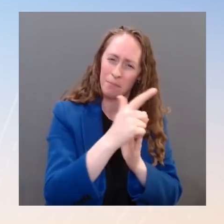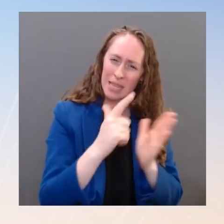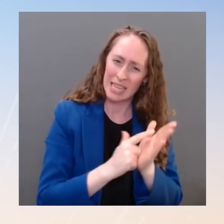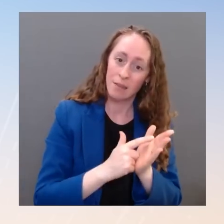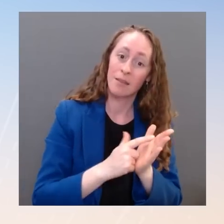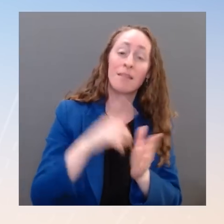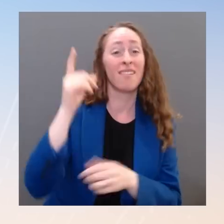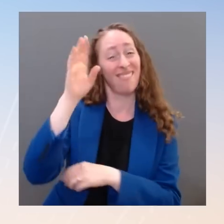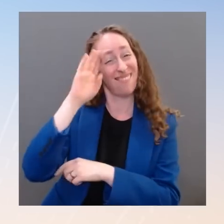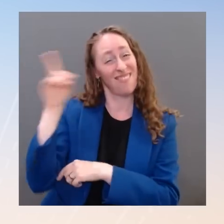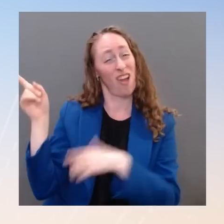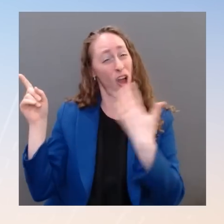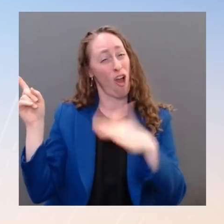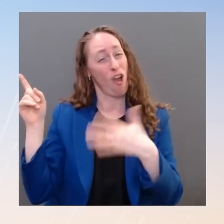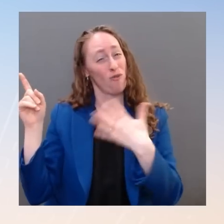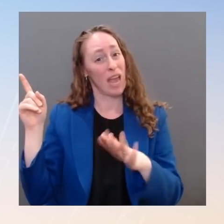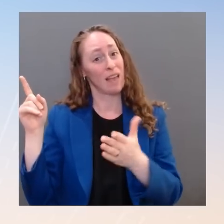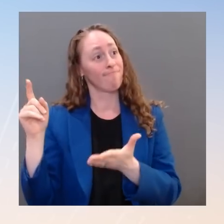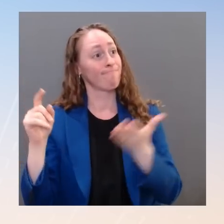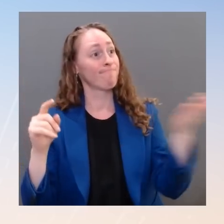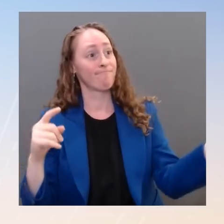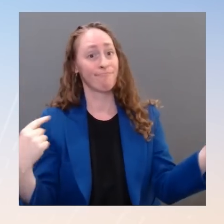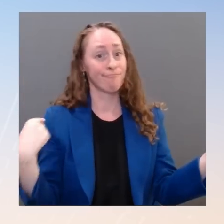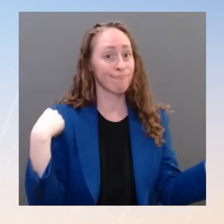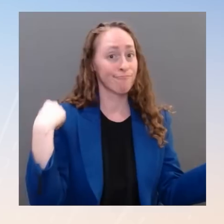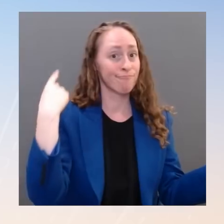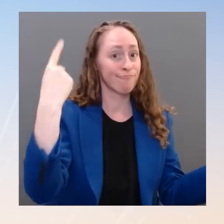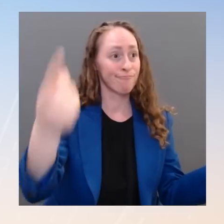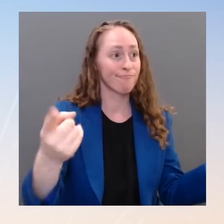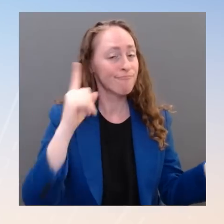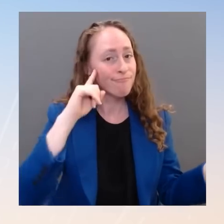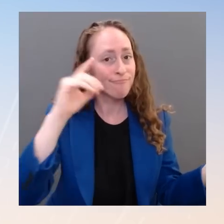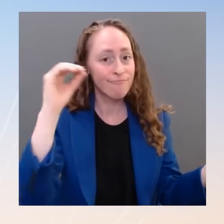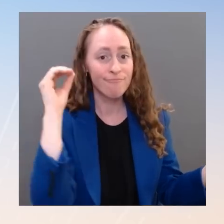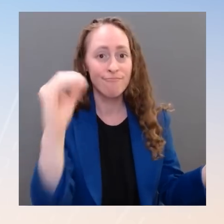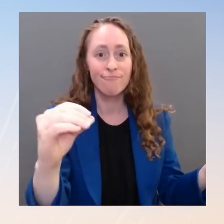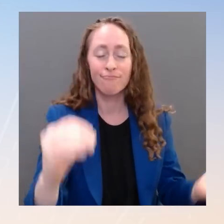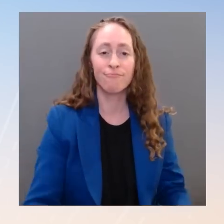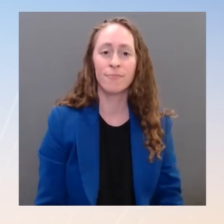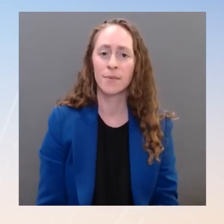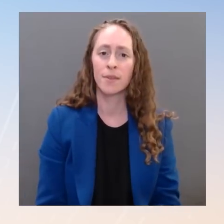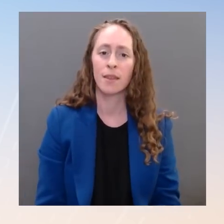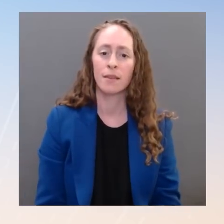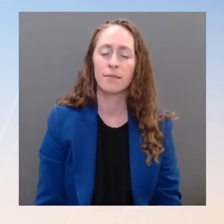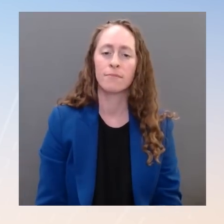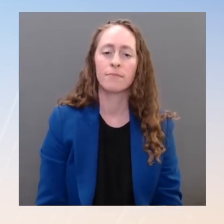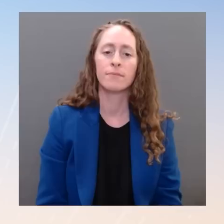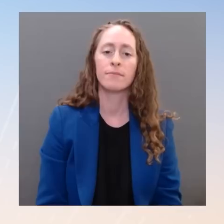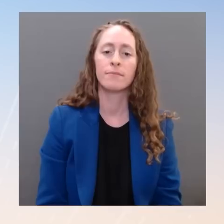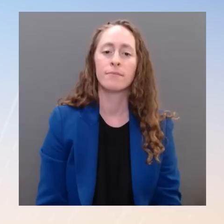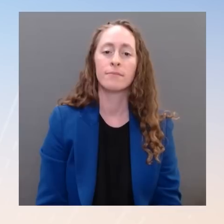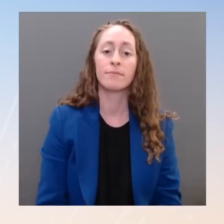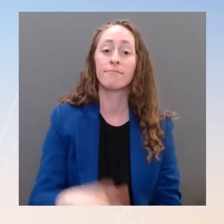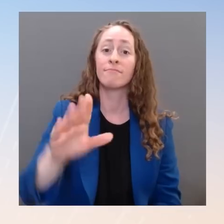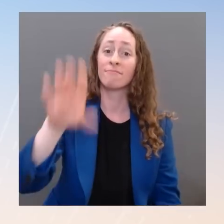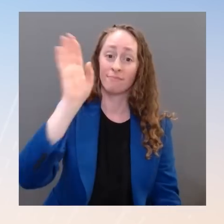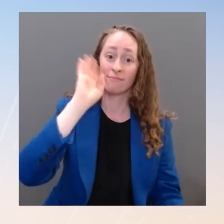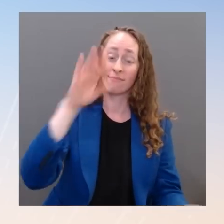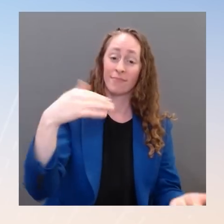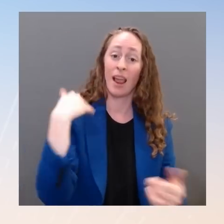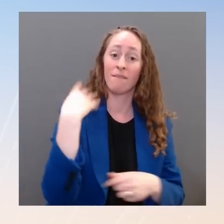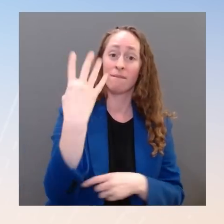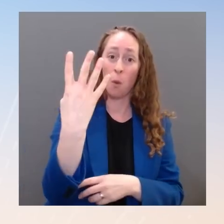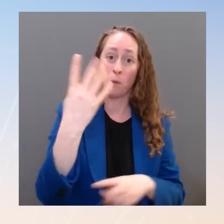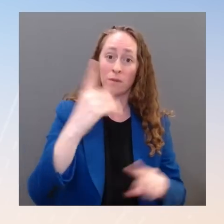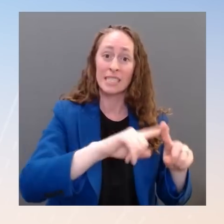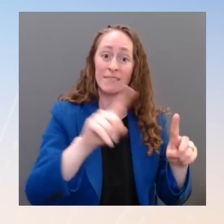oversees this, of course, has been testifying. I think he's testifying to four committees, including the House Judiciary Committee today.